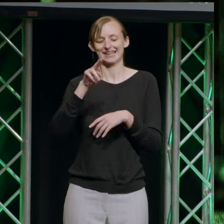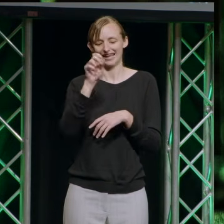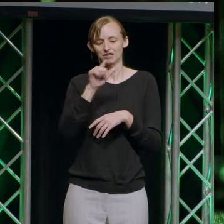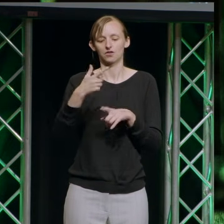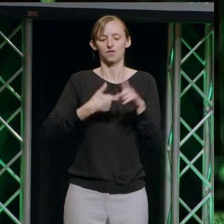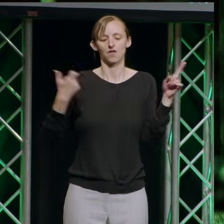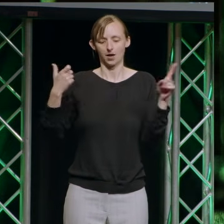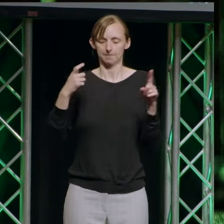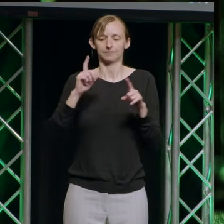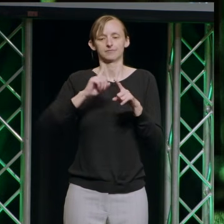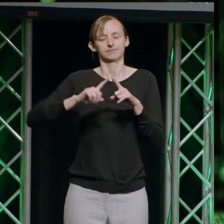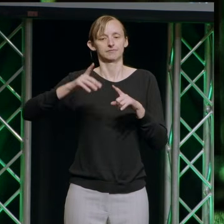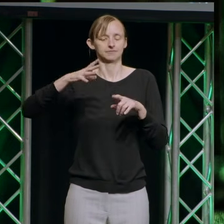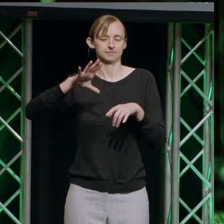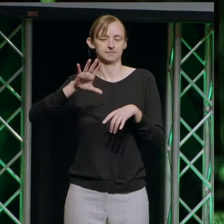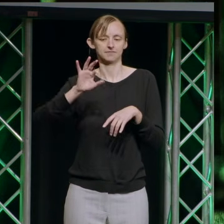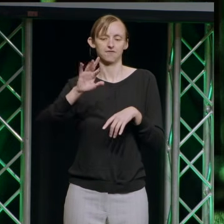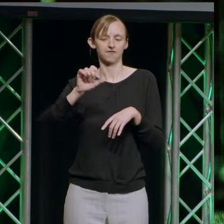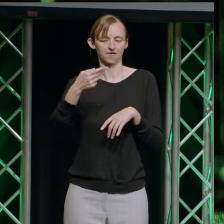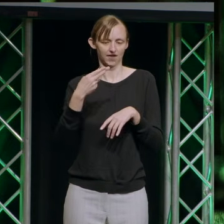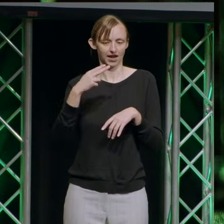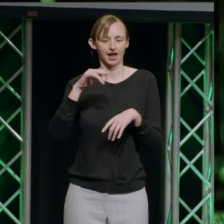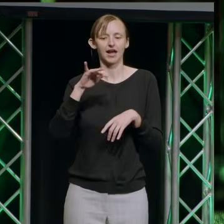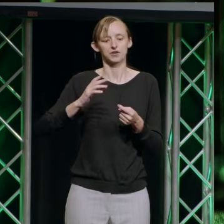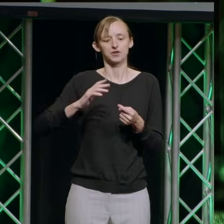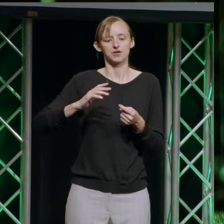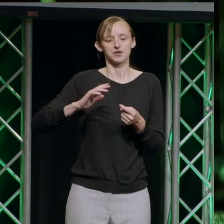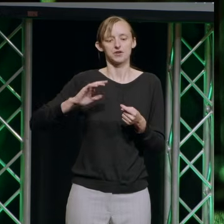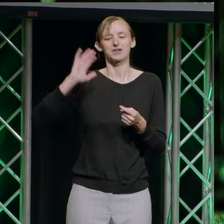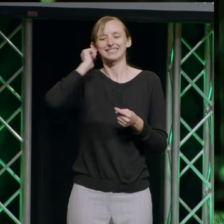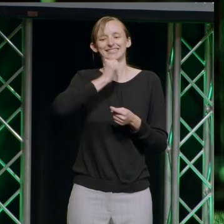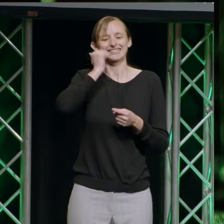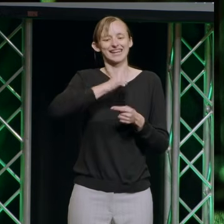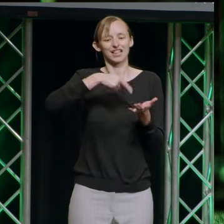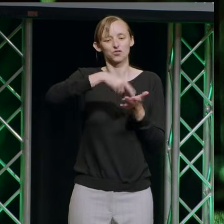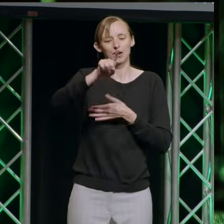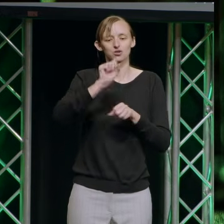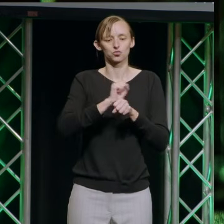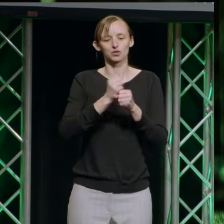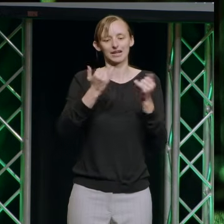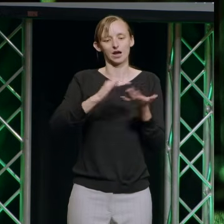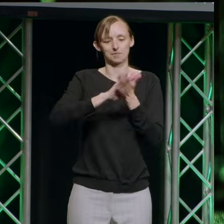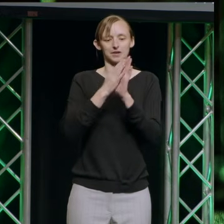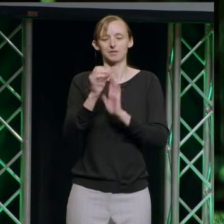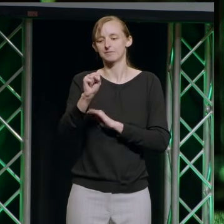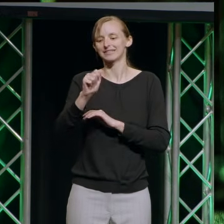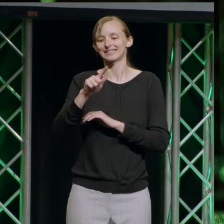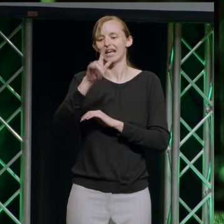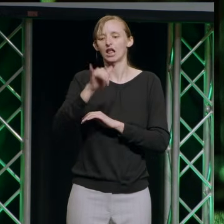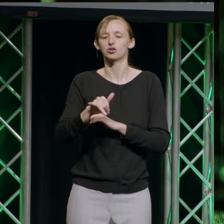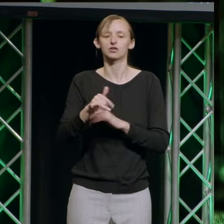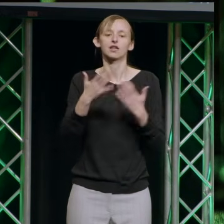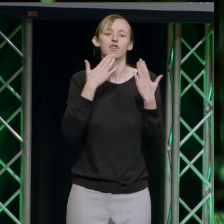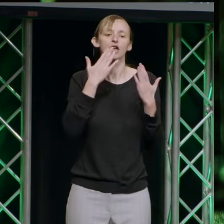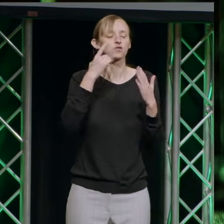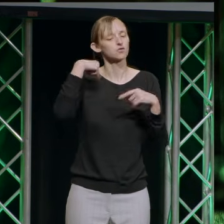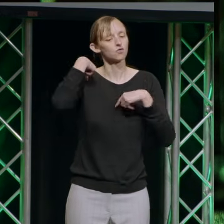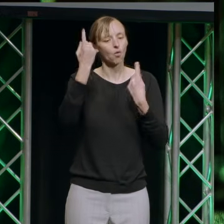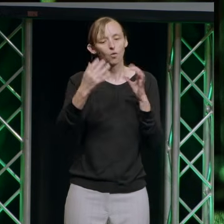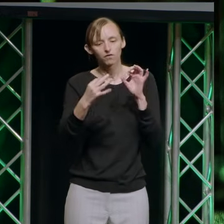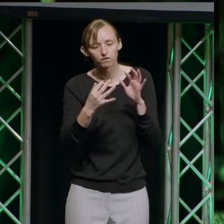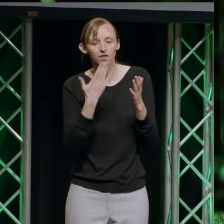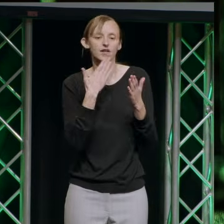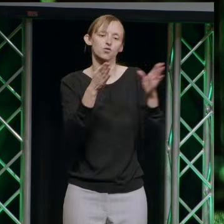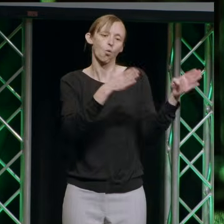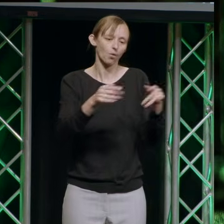brand partnerships. And we also have incredible advisors. And so thank you so much. Thank you for the advice. Thank you for the organizers.